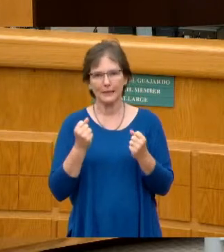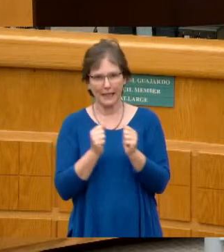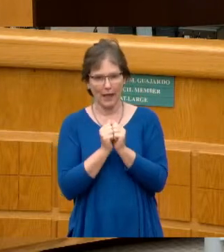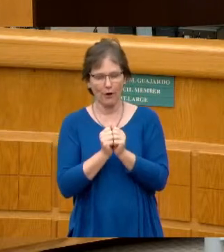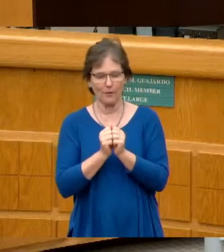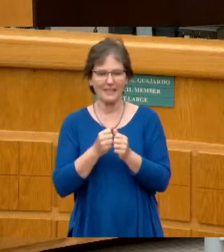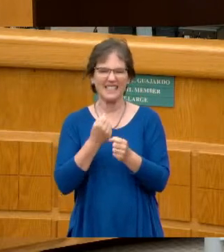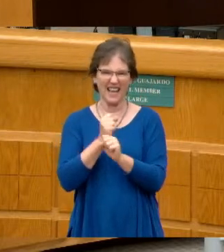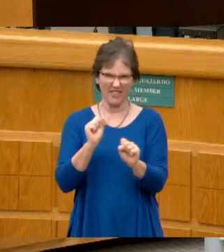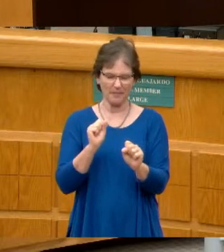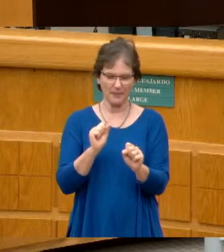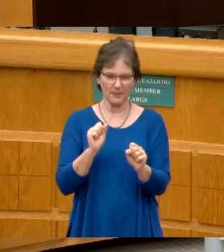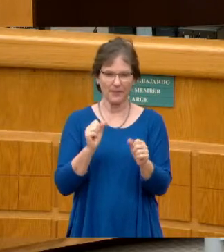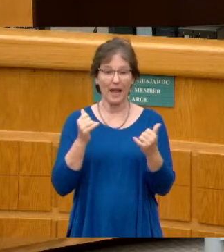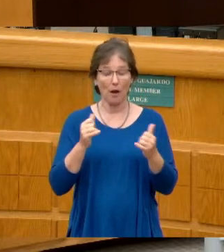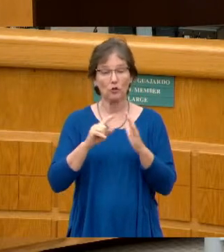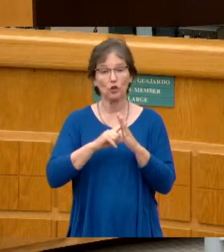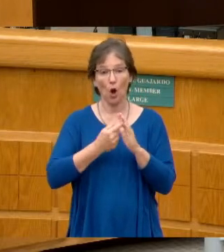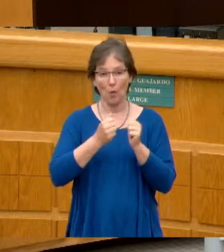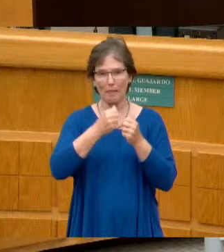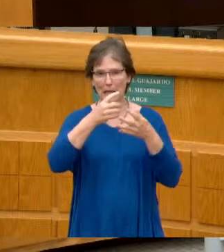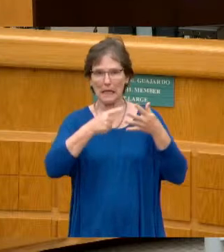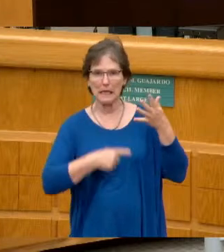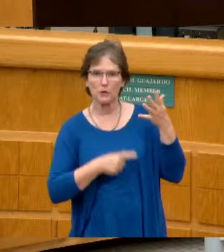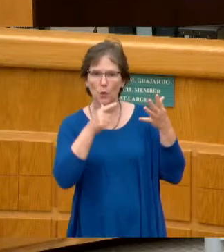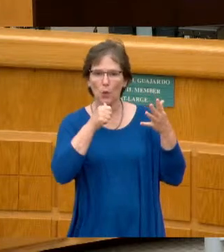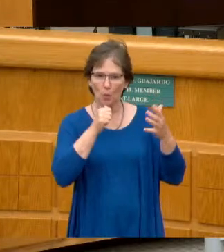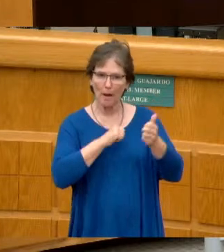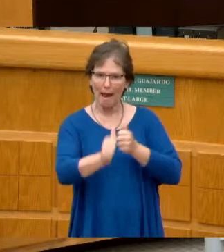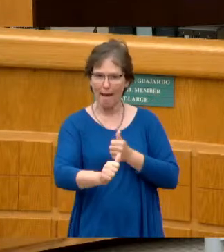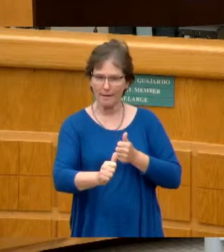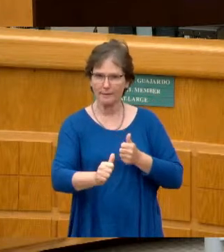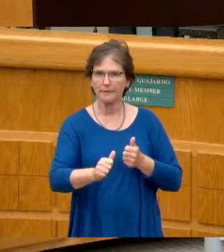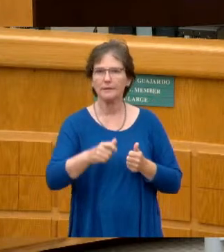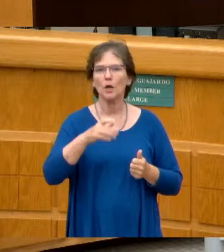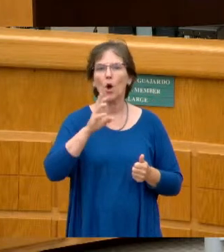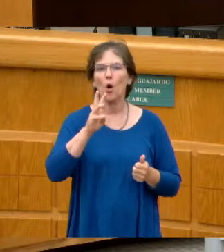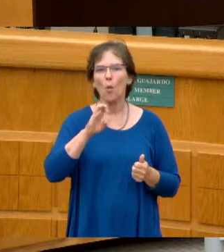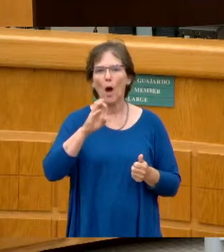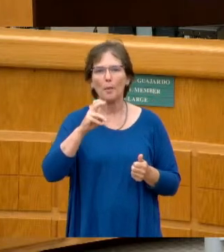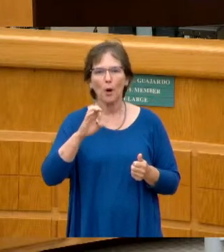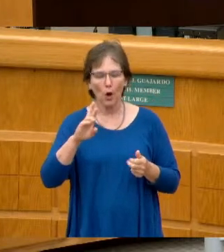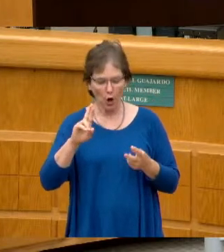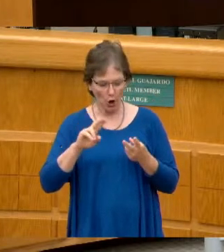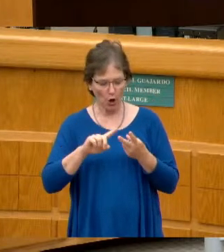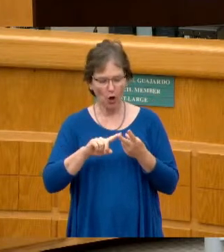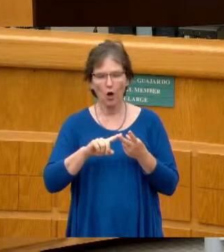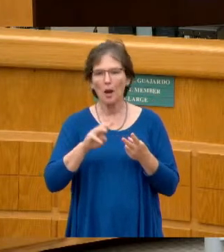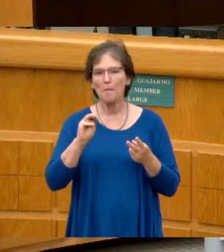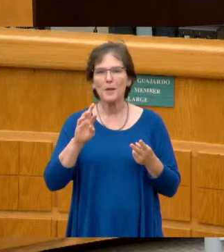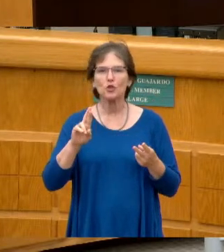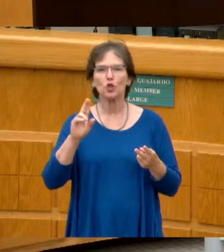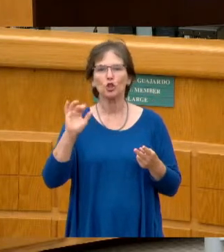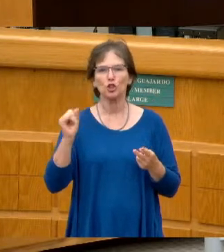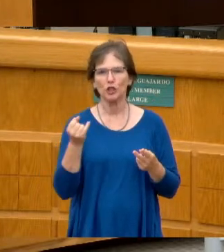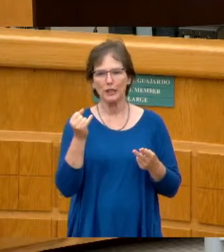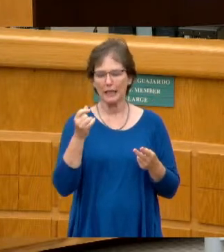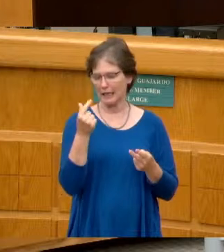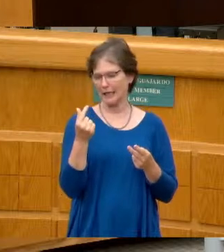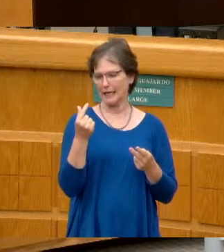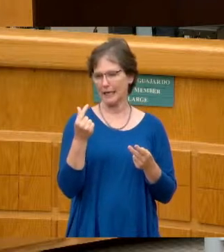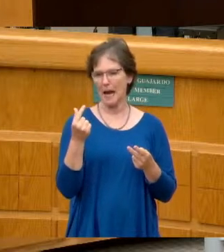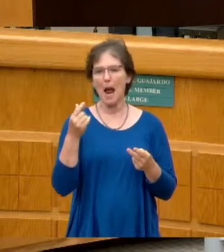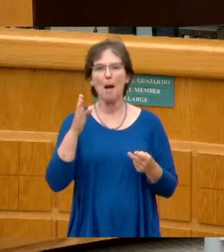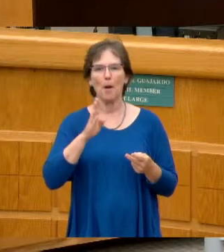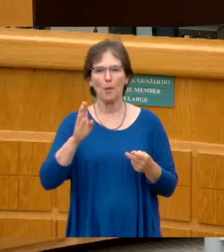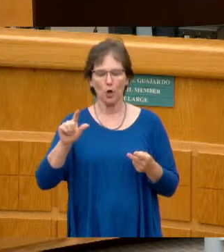back into the idea of going out and eating, you'll know which restaurants are in compliance, and we want you to shop locally as much as you can, or